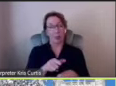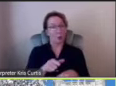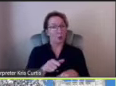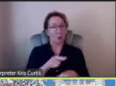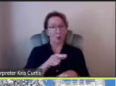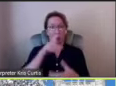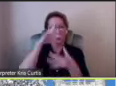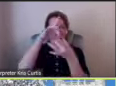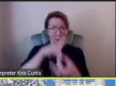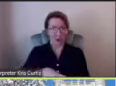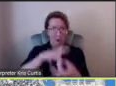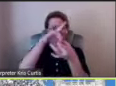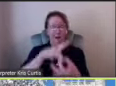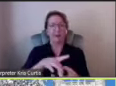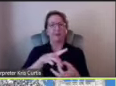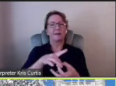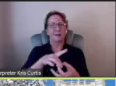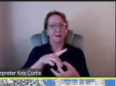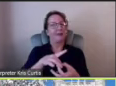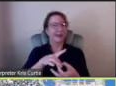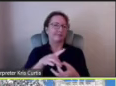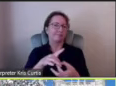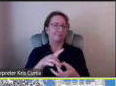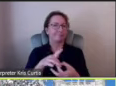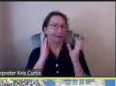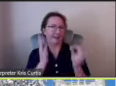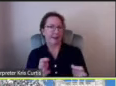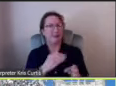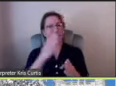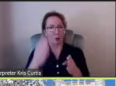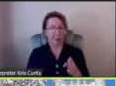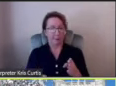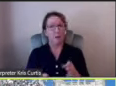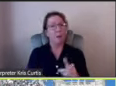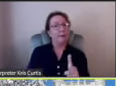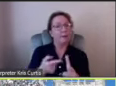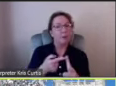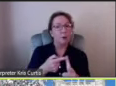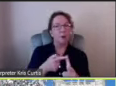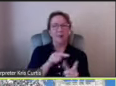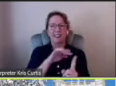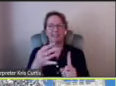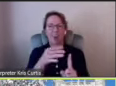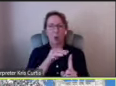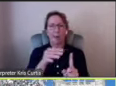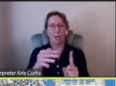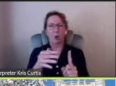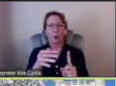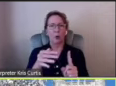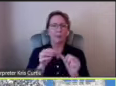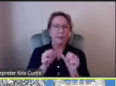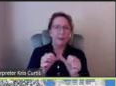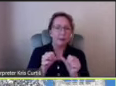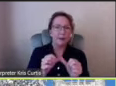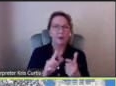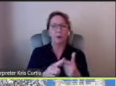final societal outcomes. Several clicks. So the first one, of course, is environment and sustainability, human health and